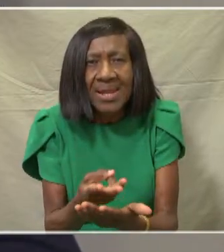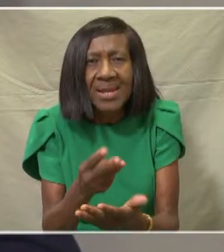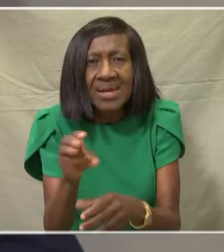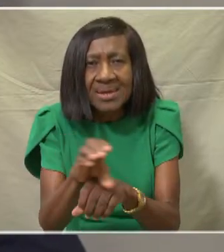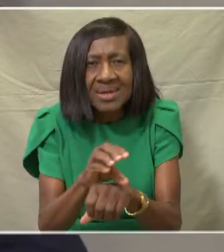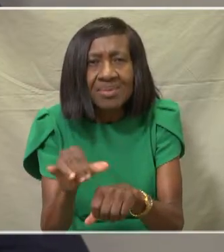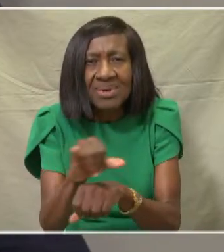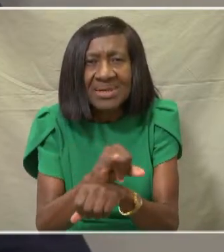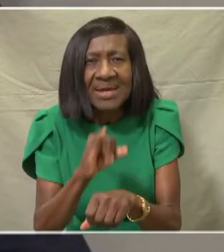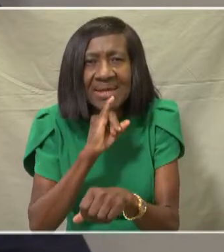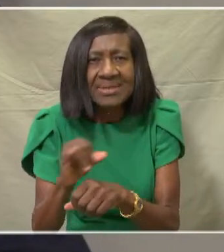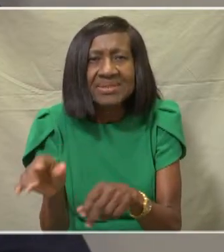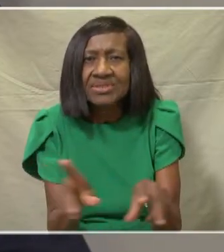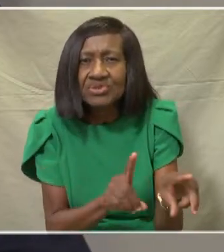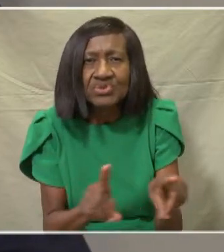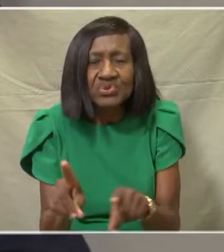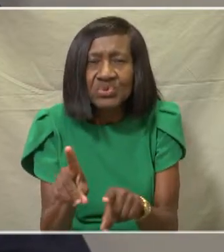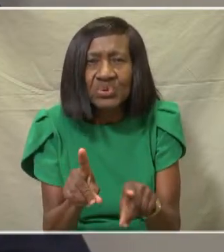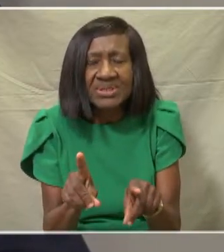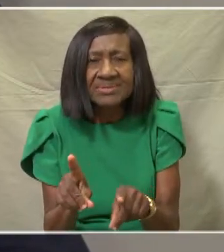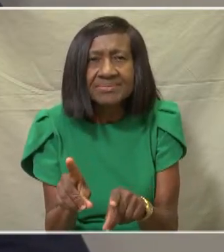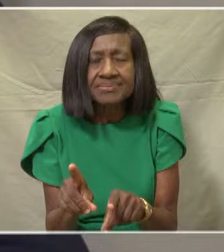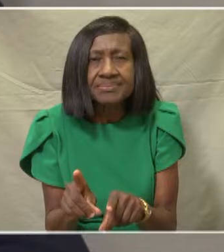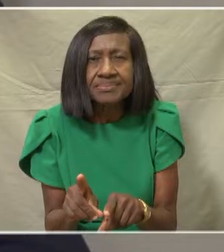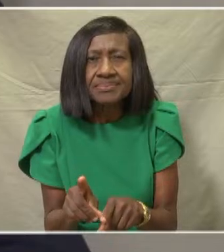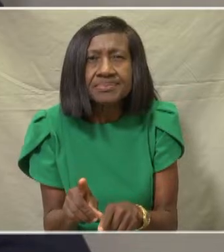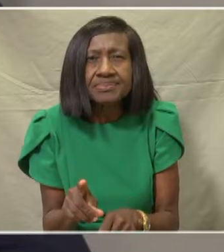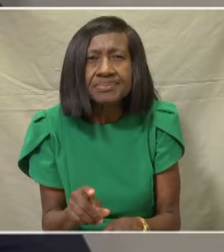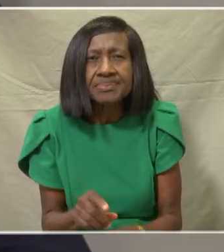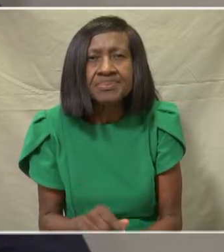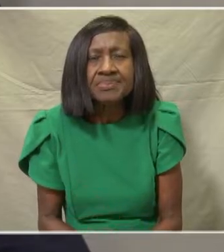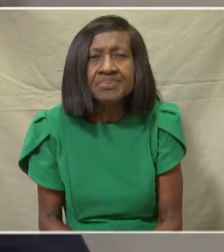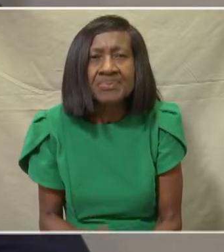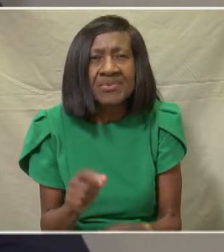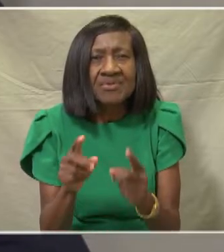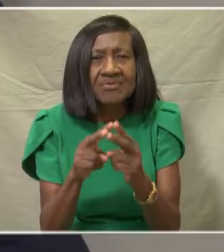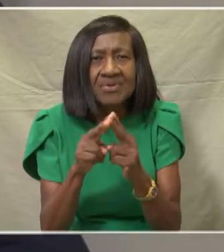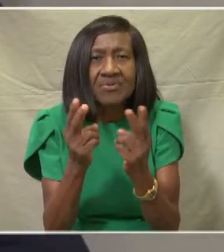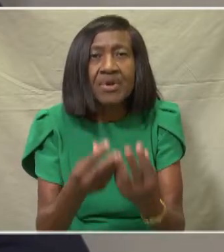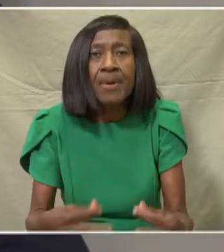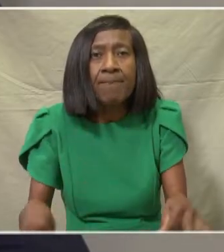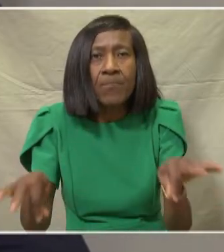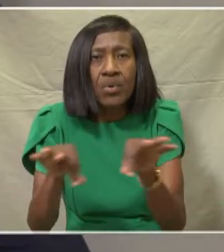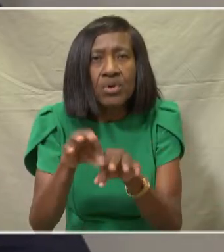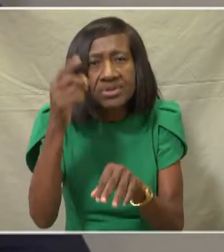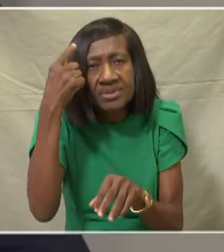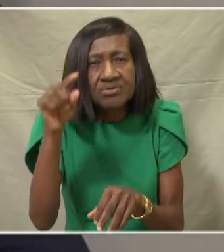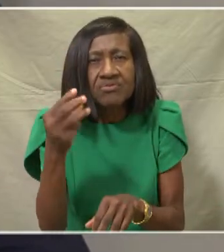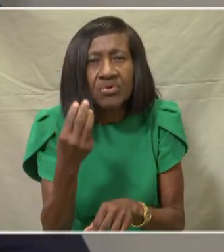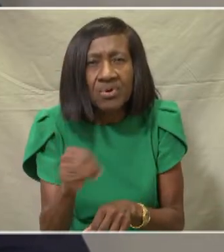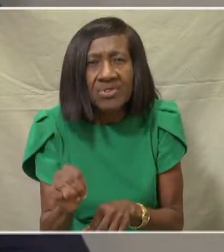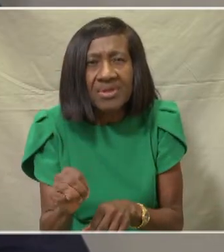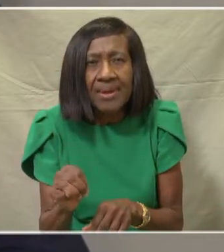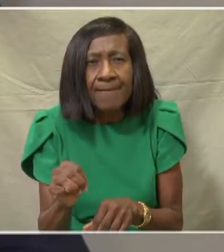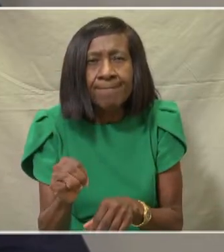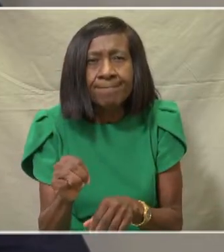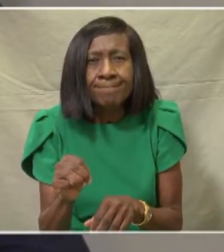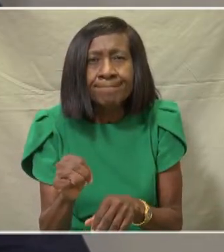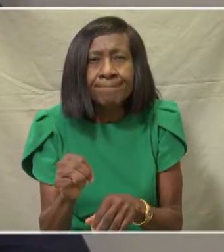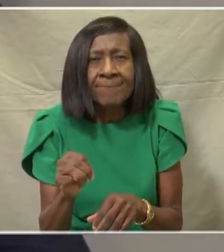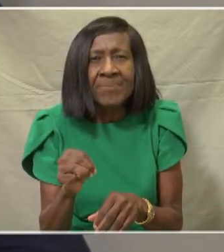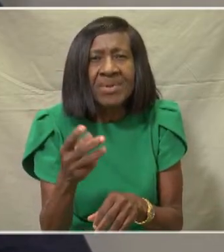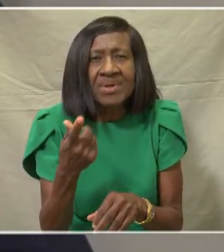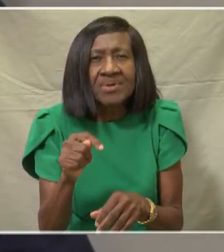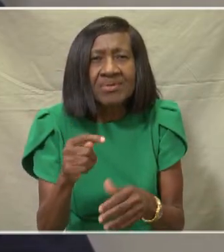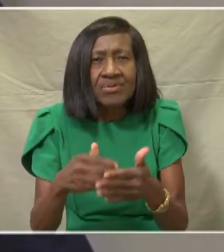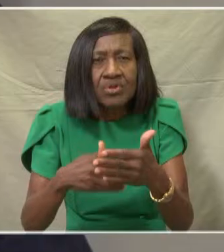increase the number of people who got involved in the observation itself. So that's really important to us. And it should be a positive process in terms of